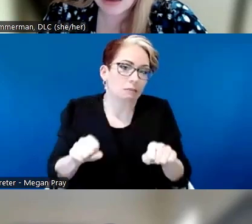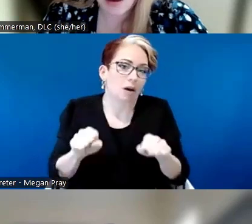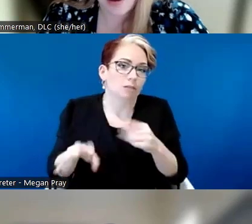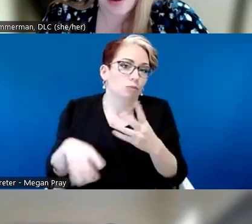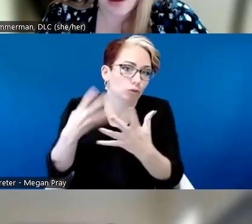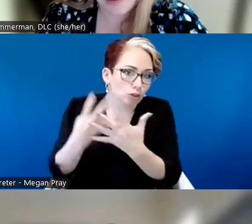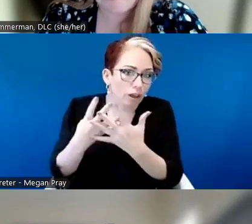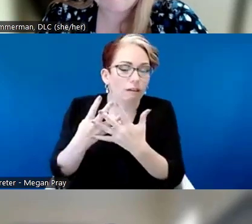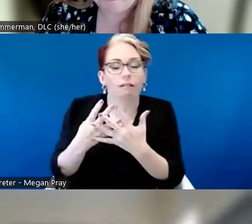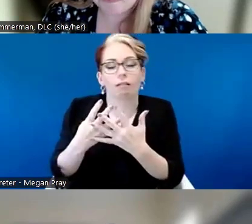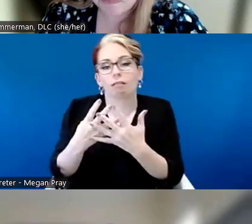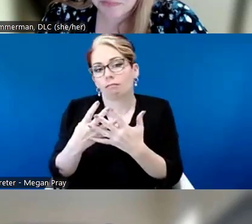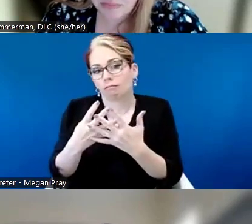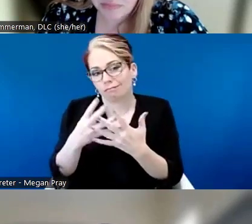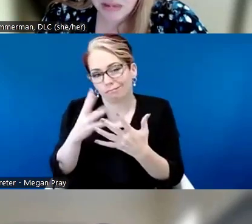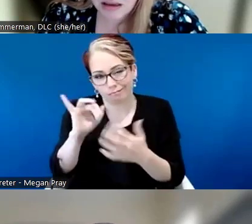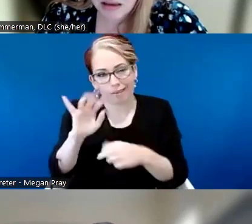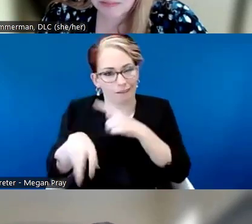prisons.